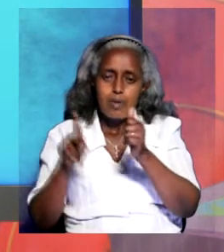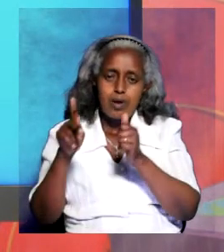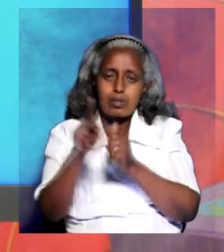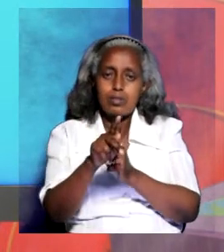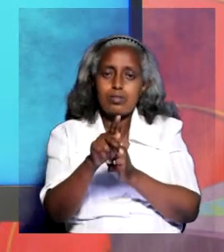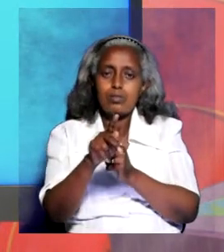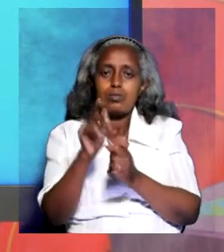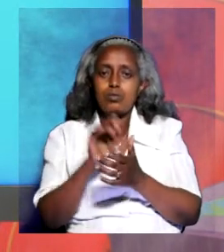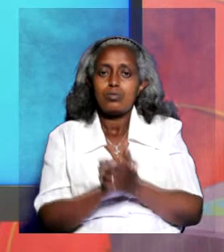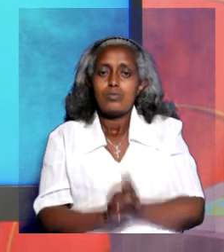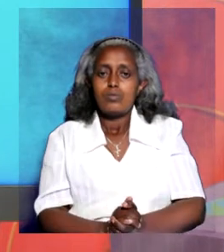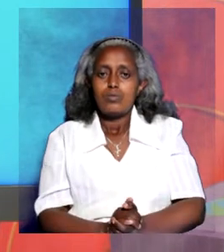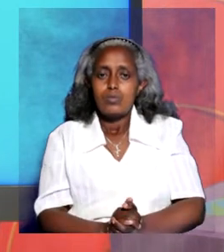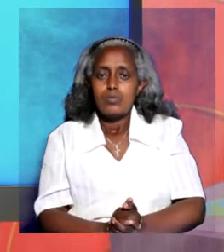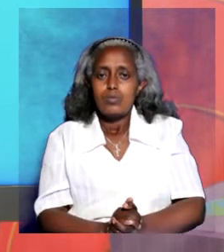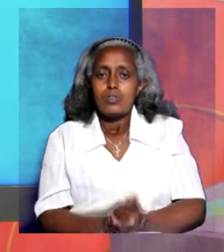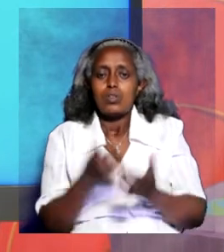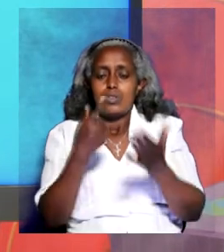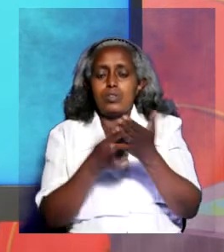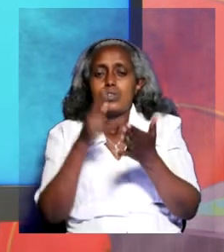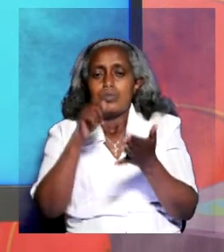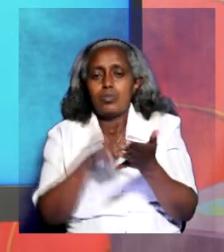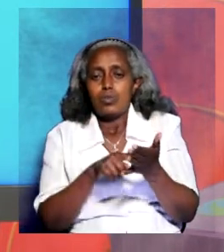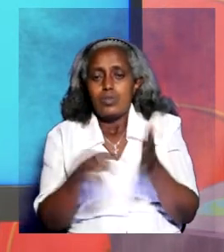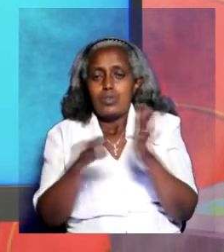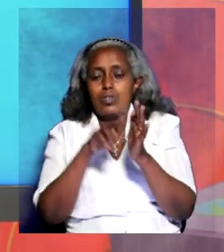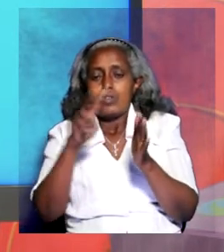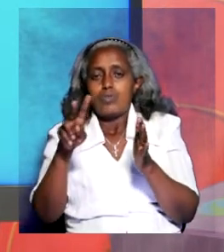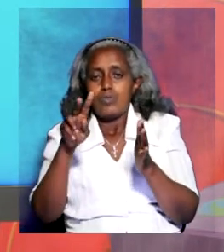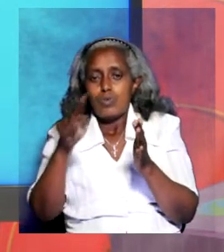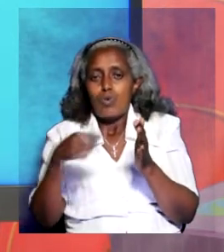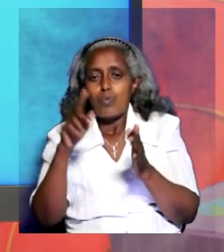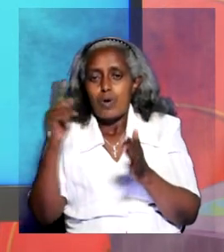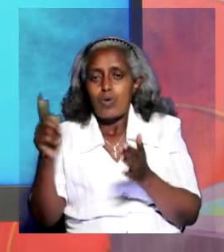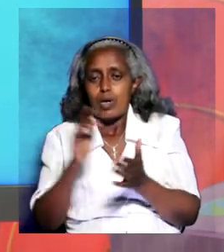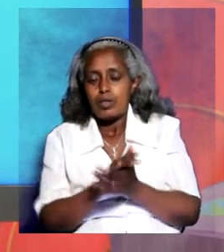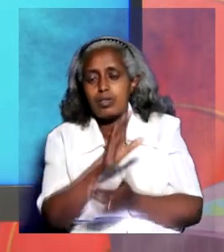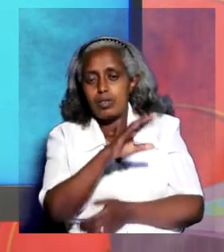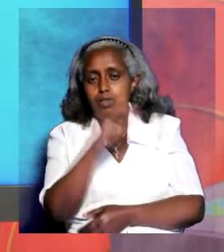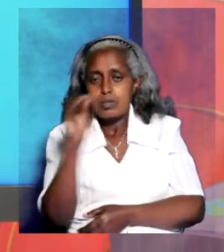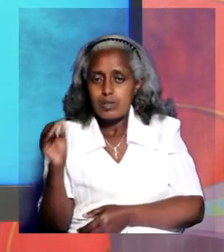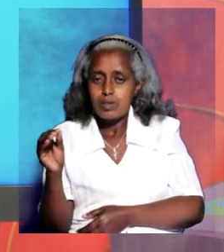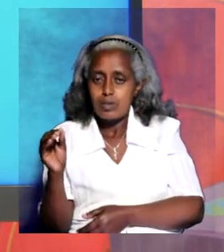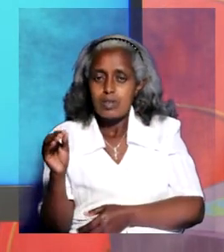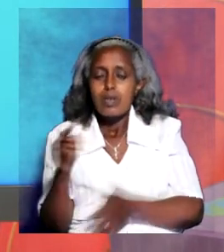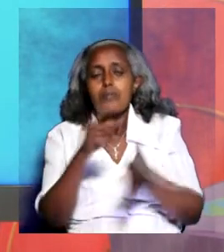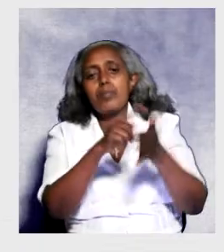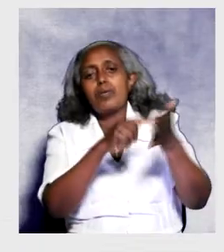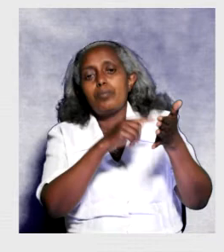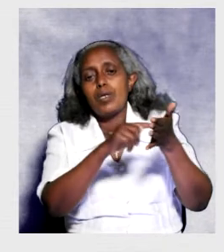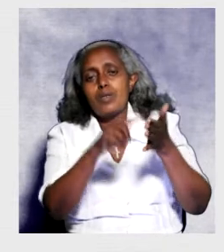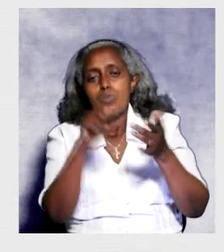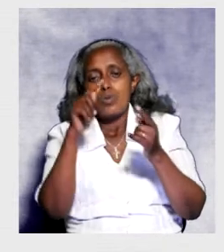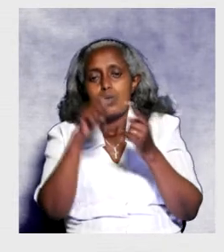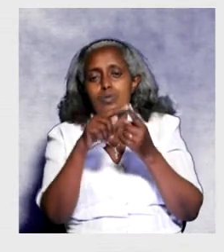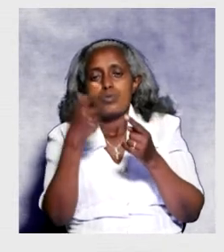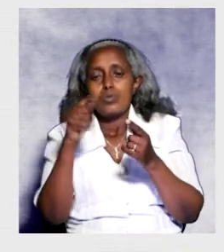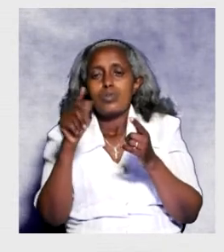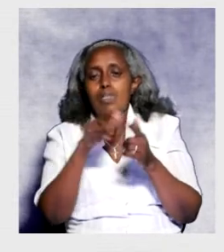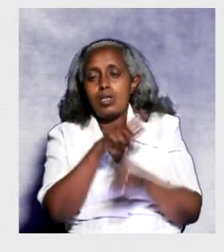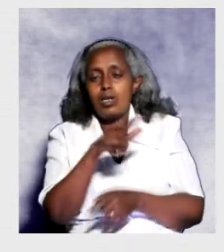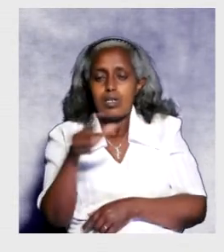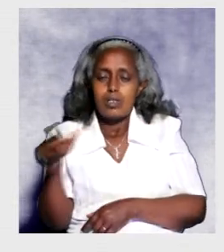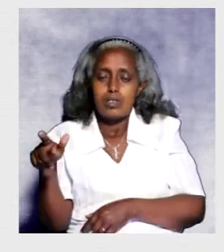through this point, negative 2, 1, and perpendicular to the